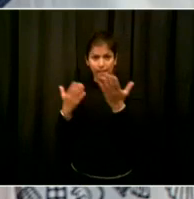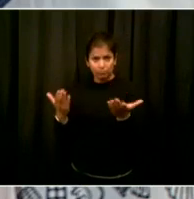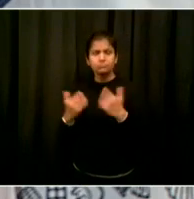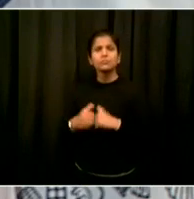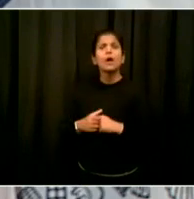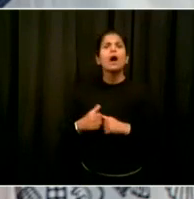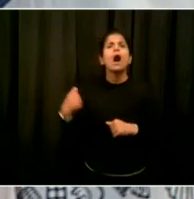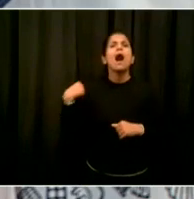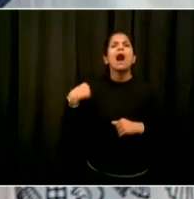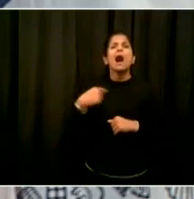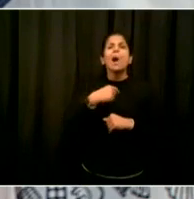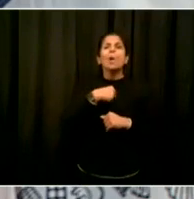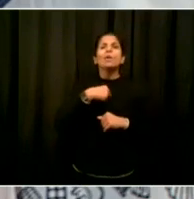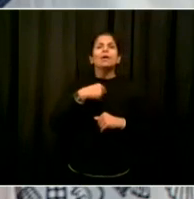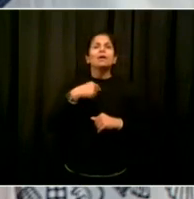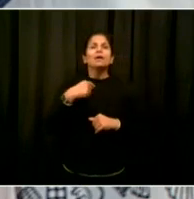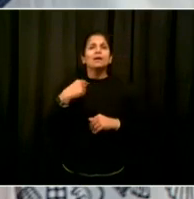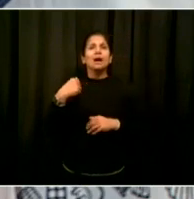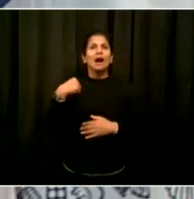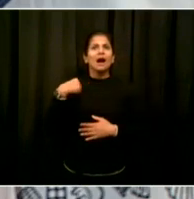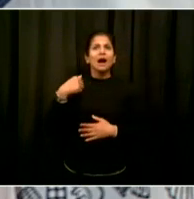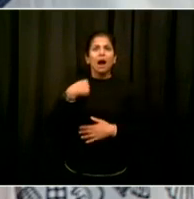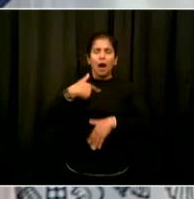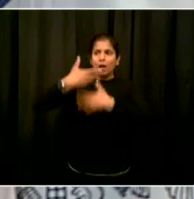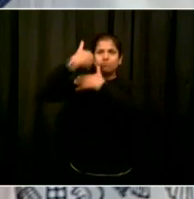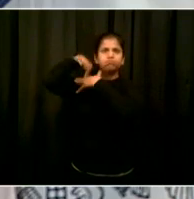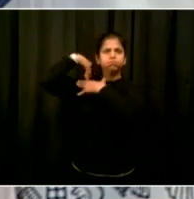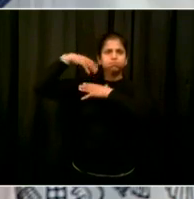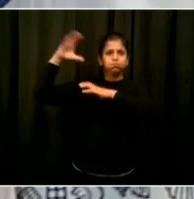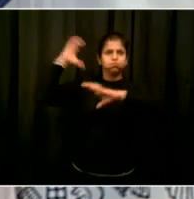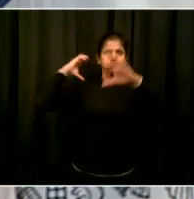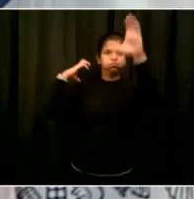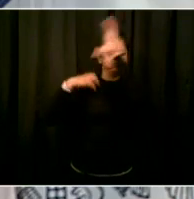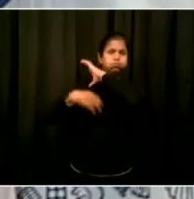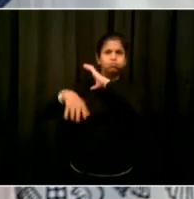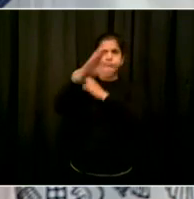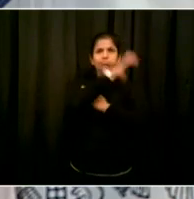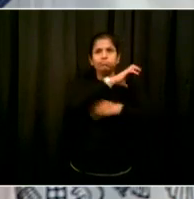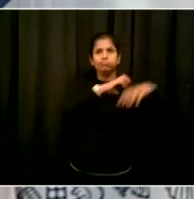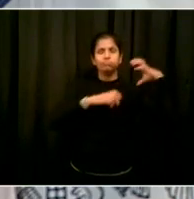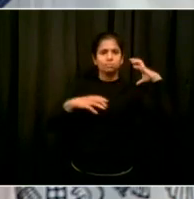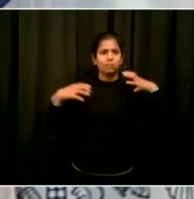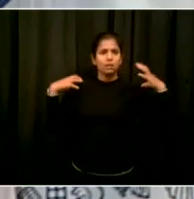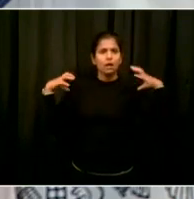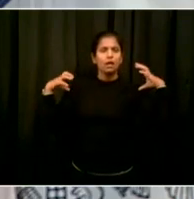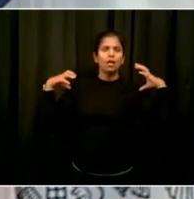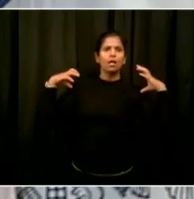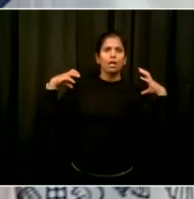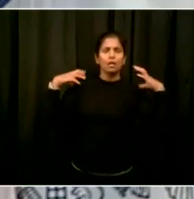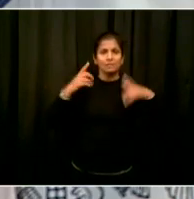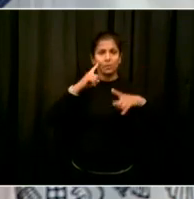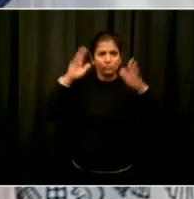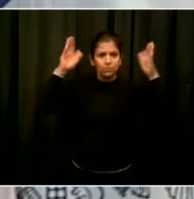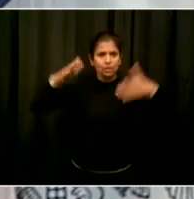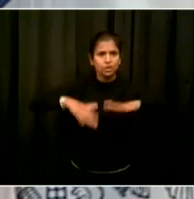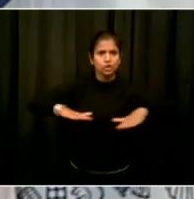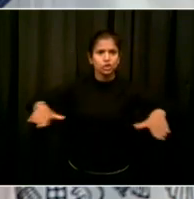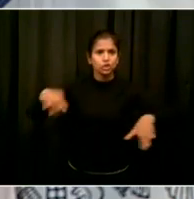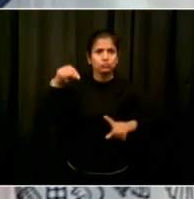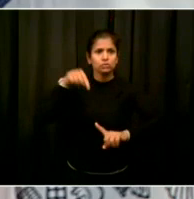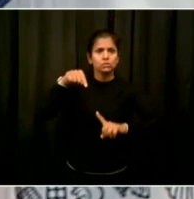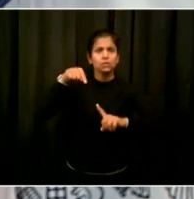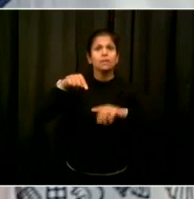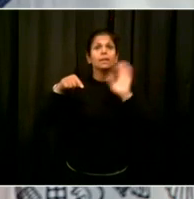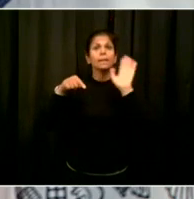God go we. A lot of people who have become homeless, a lot of families in recent years are working families. Hardworking folks